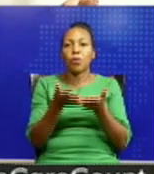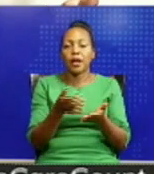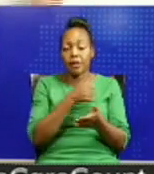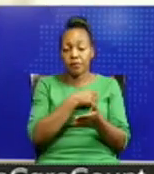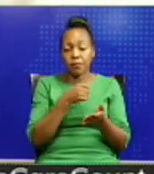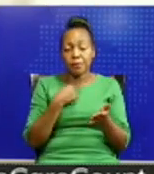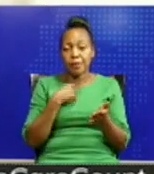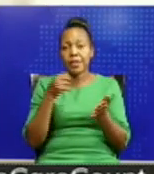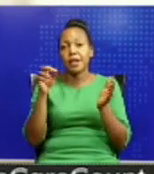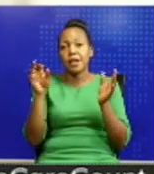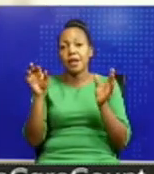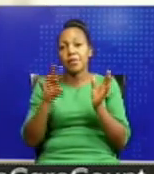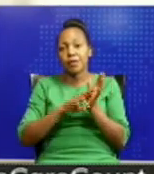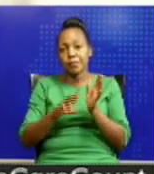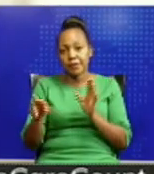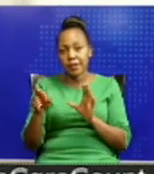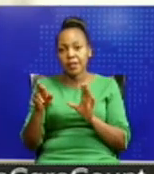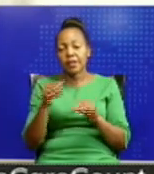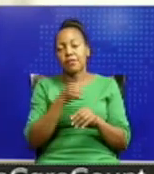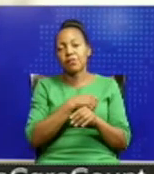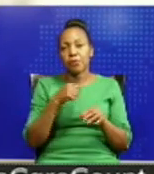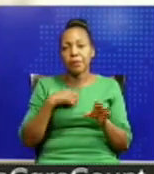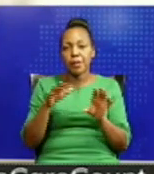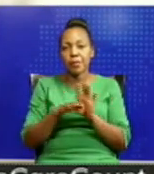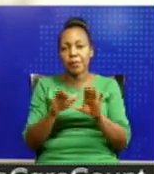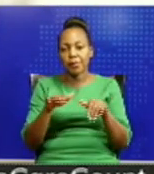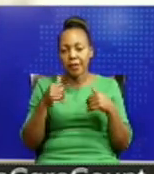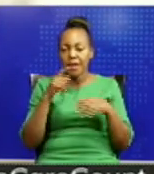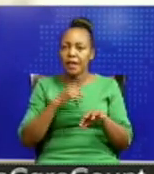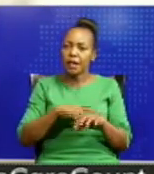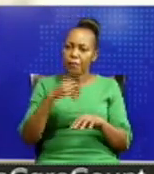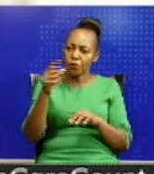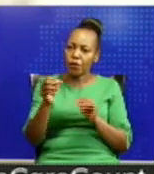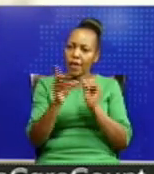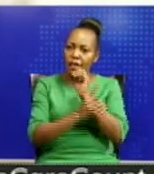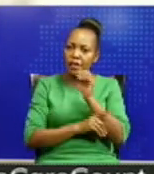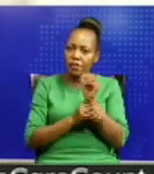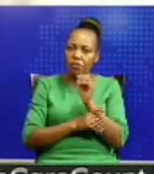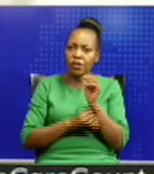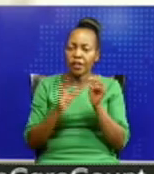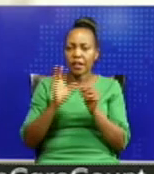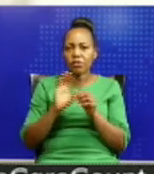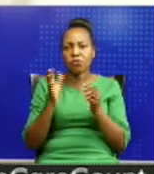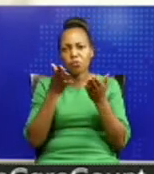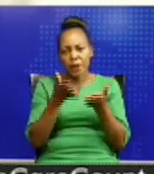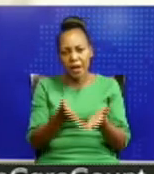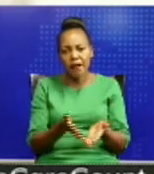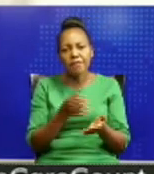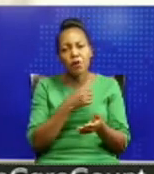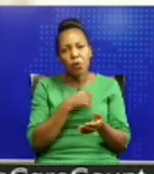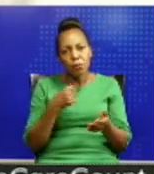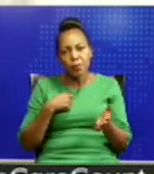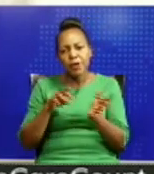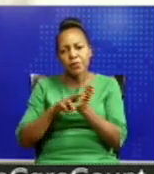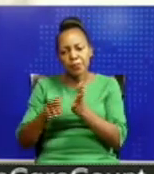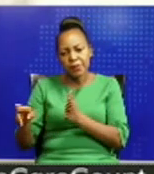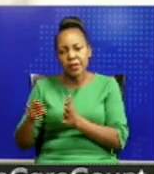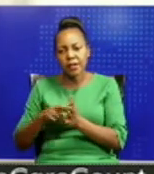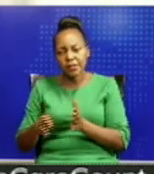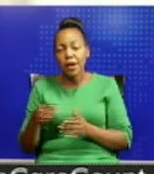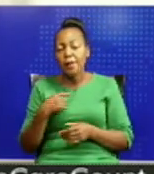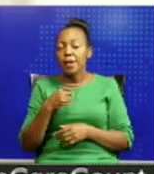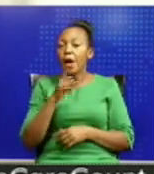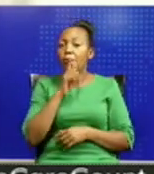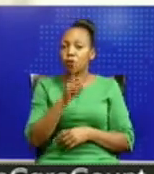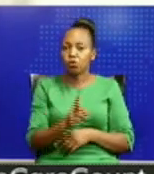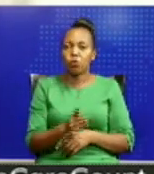women representatives. Mm. Even when you go at the district council, we have got a third of them being women. So I'm very